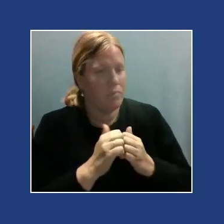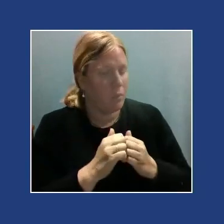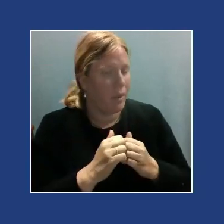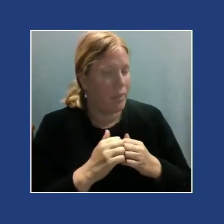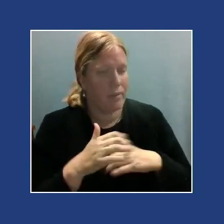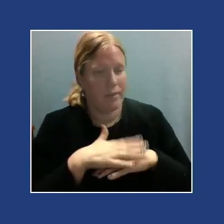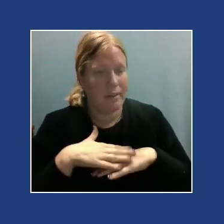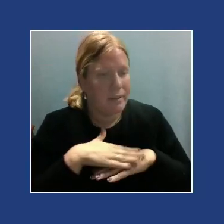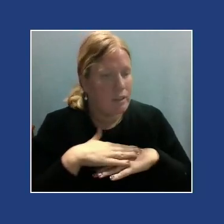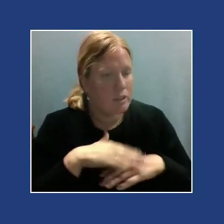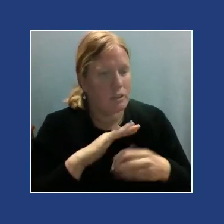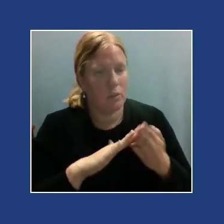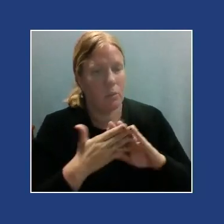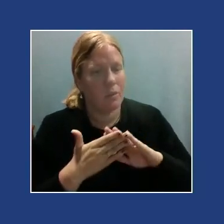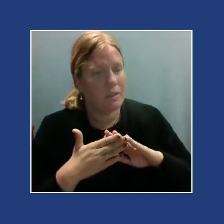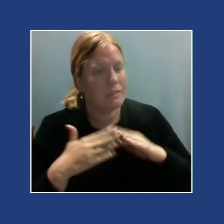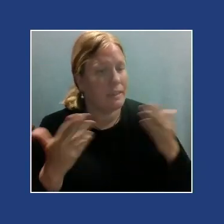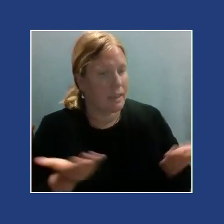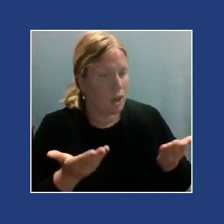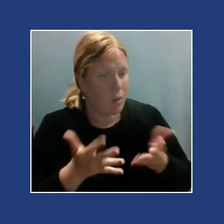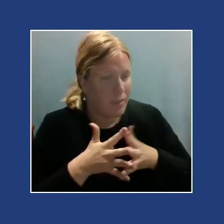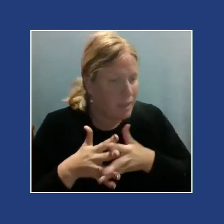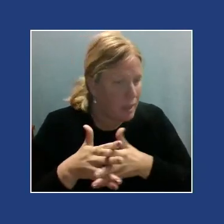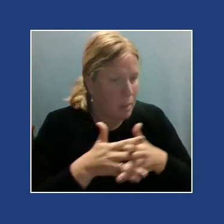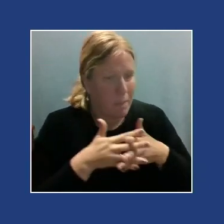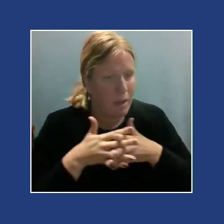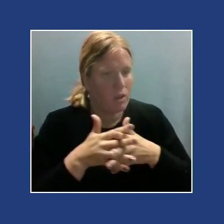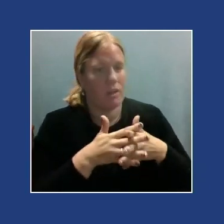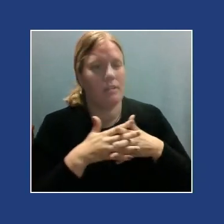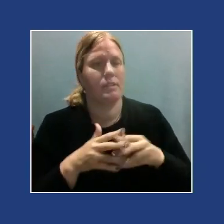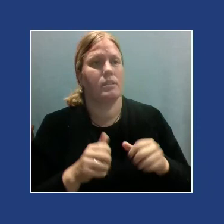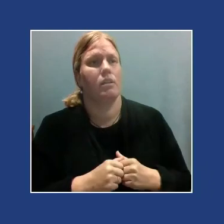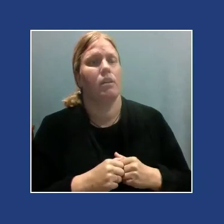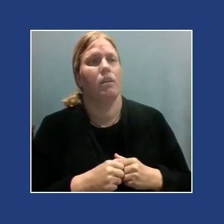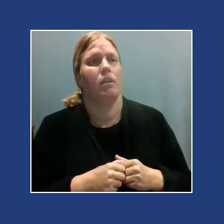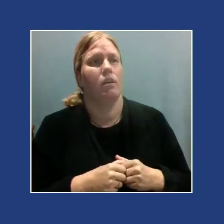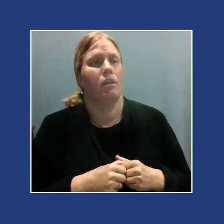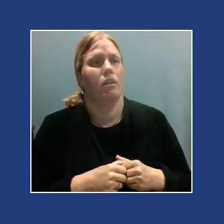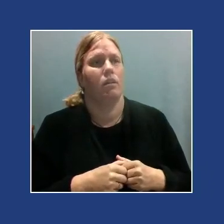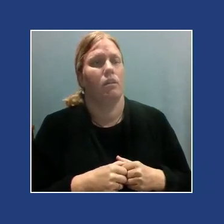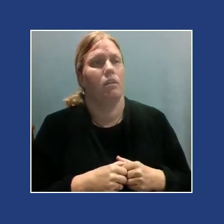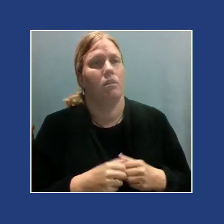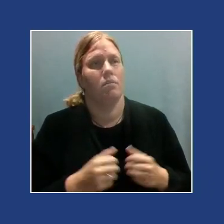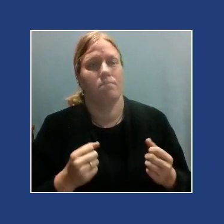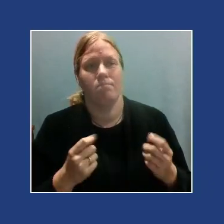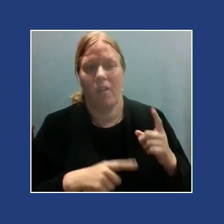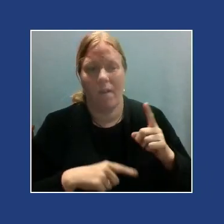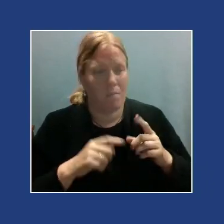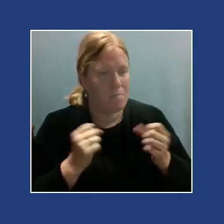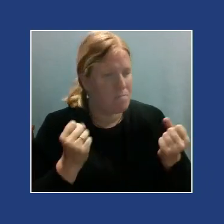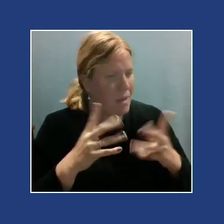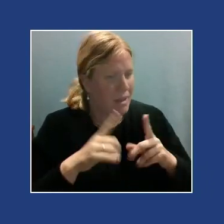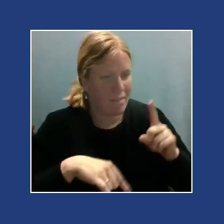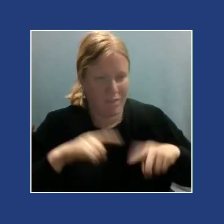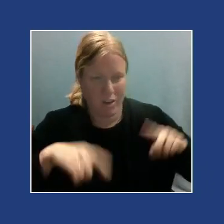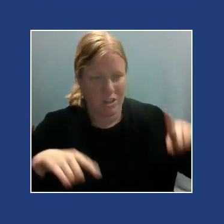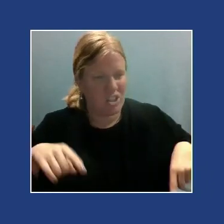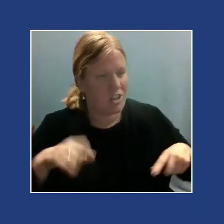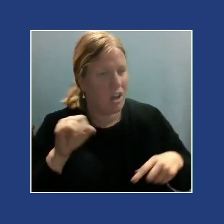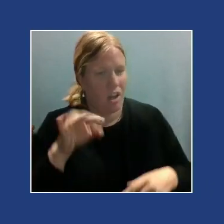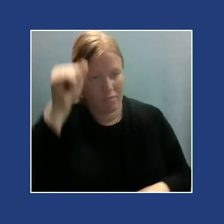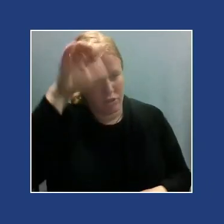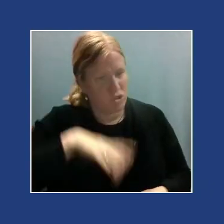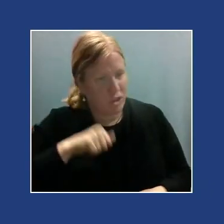here in what we call the Americas, there are two-spirit communities and variations on gender diversity that have